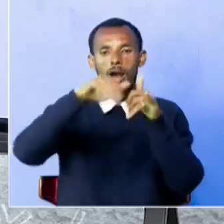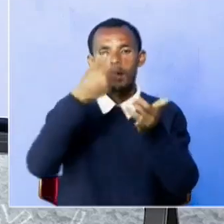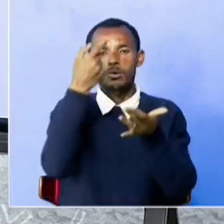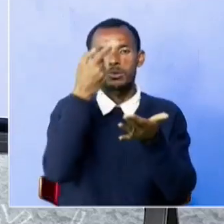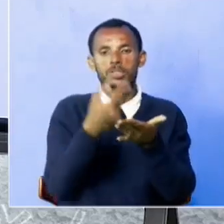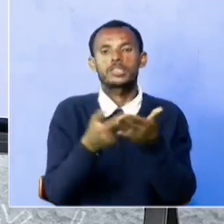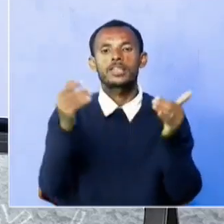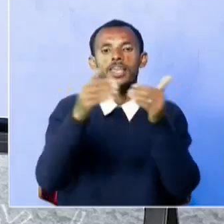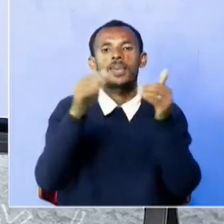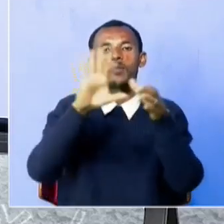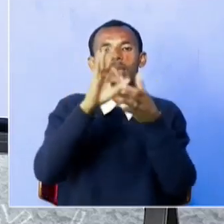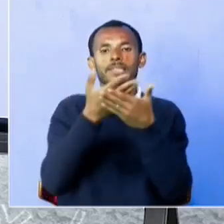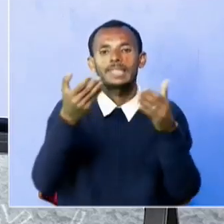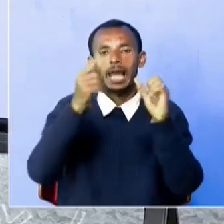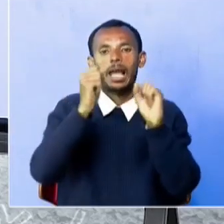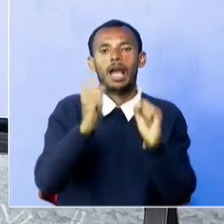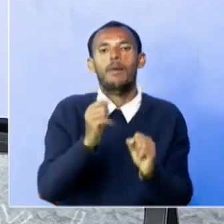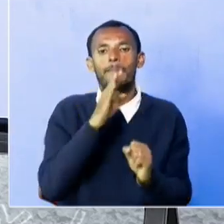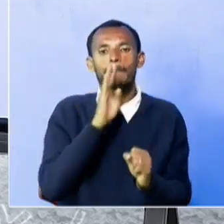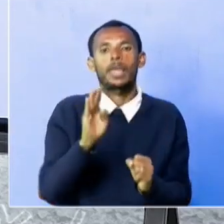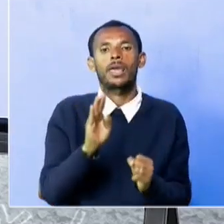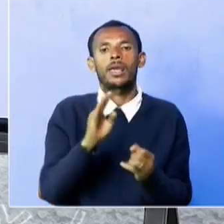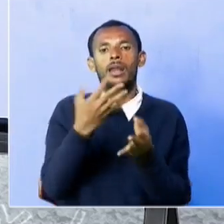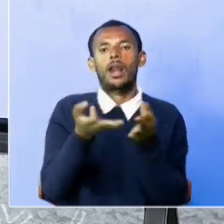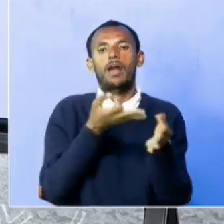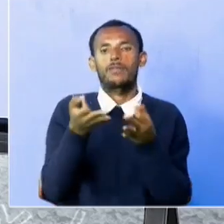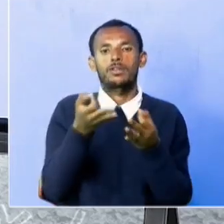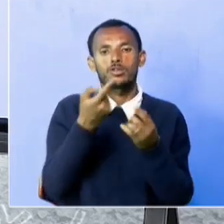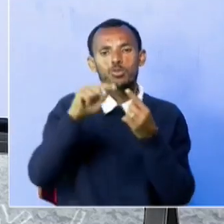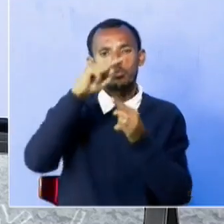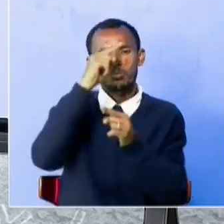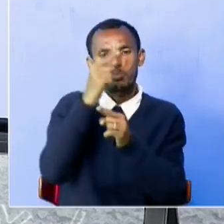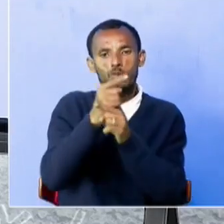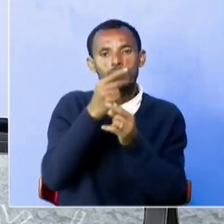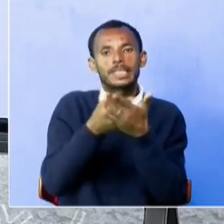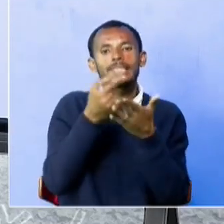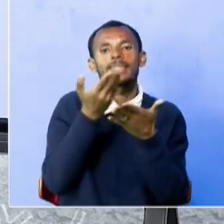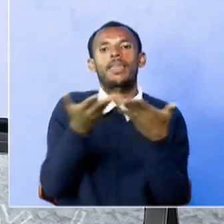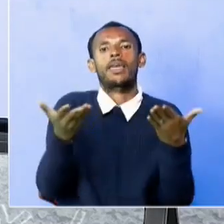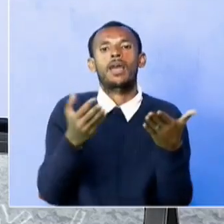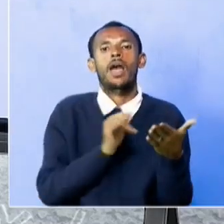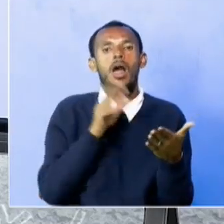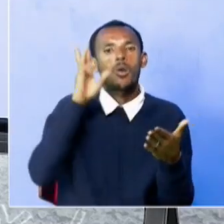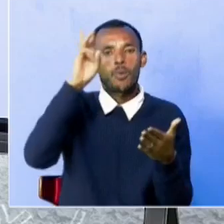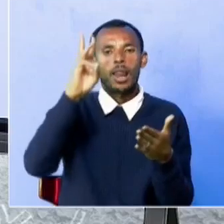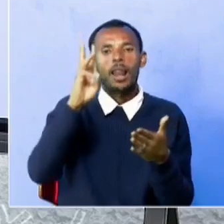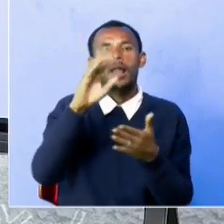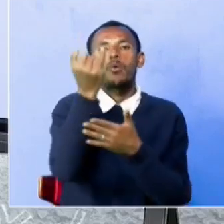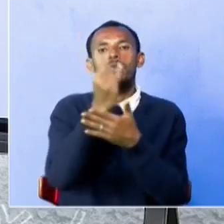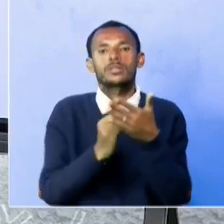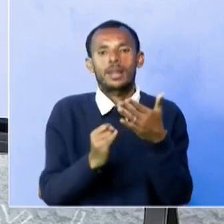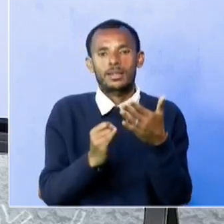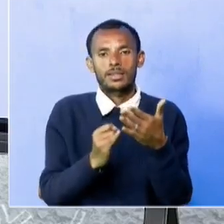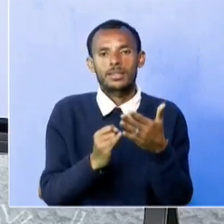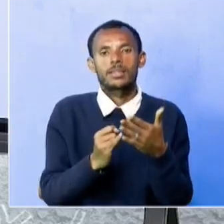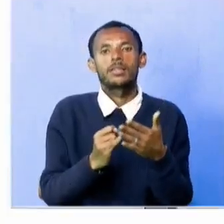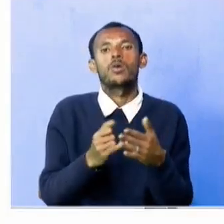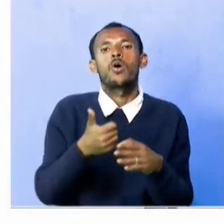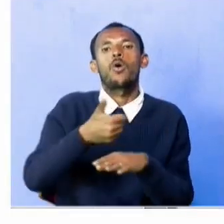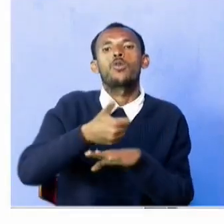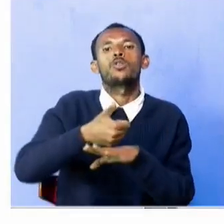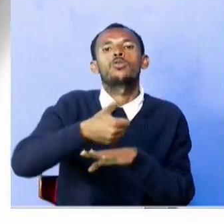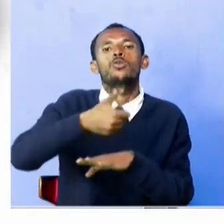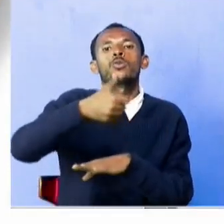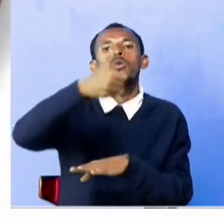this equation can be derived. Okay, to prove this thing, I will construct an altitude